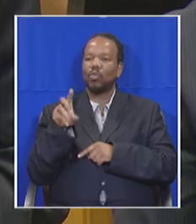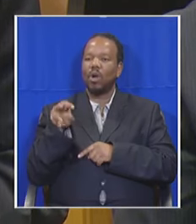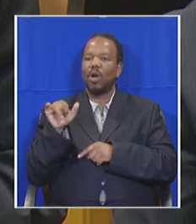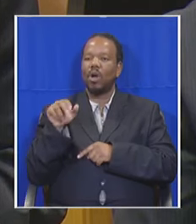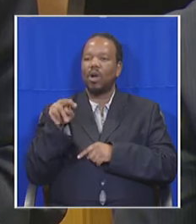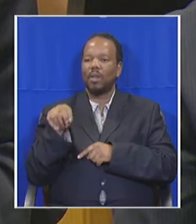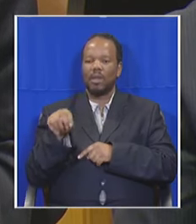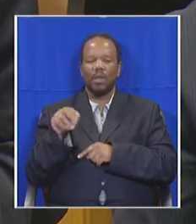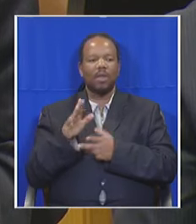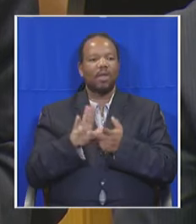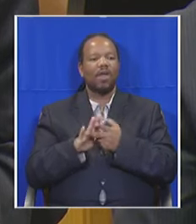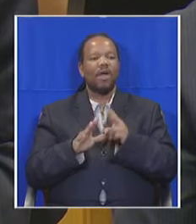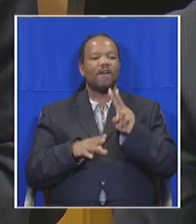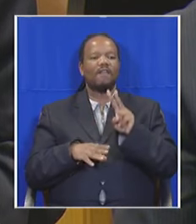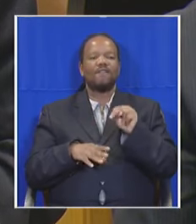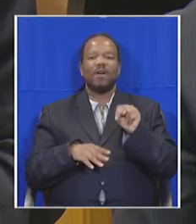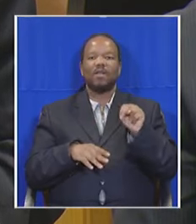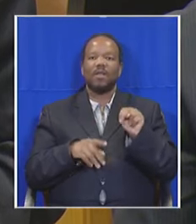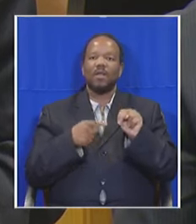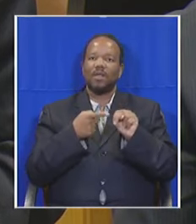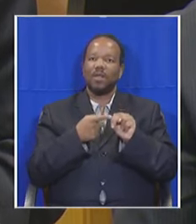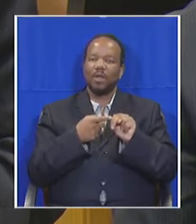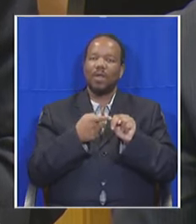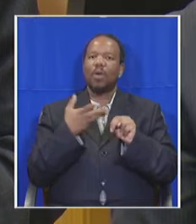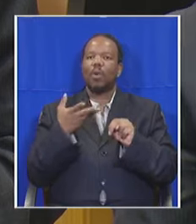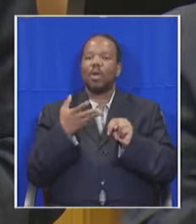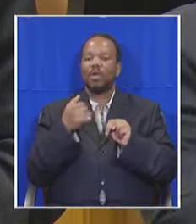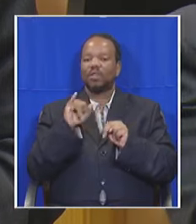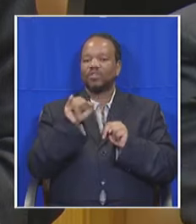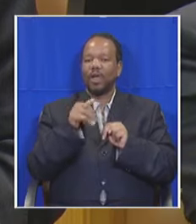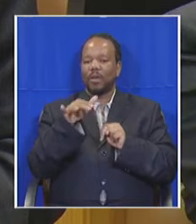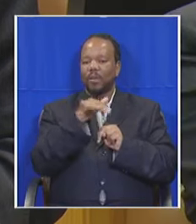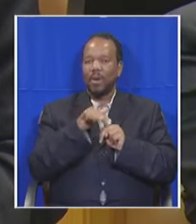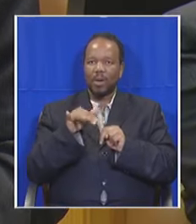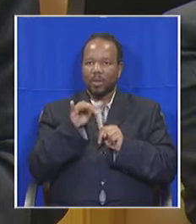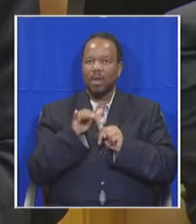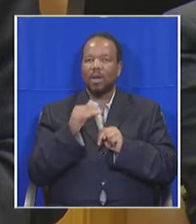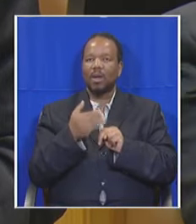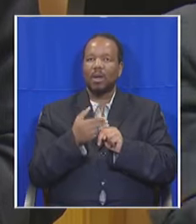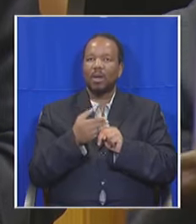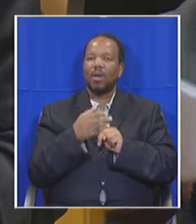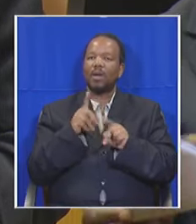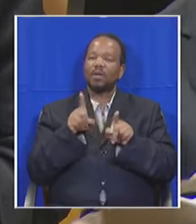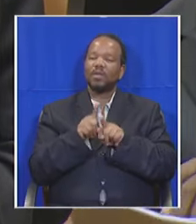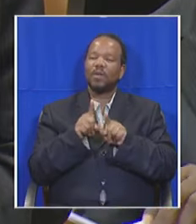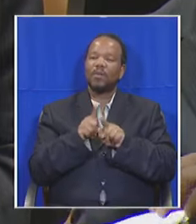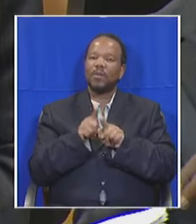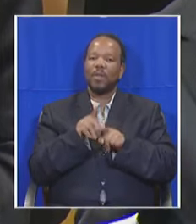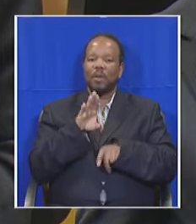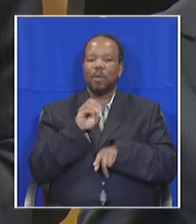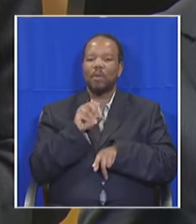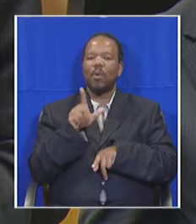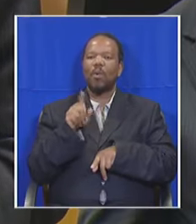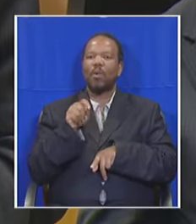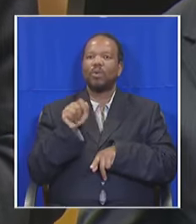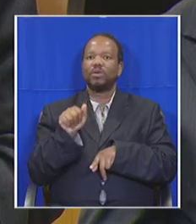was performing at the Racers Grand Prix Jamaica, Jamaican sprinter Usain Bolt's farewell tour